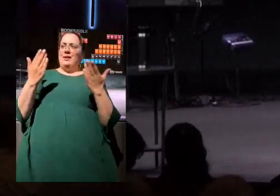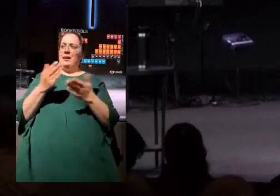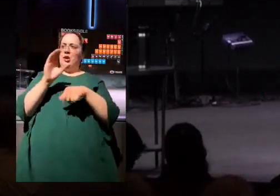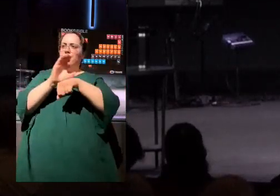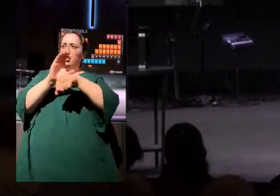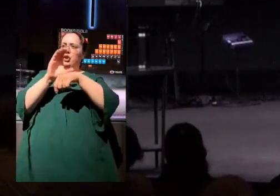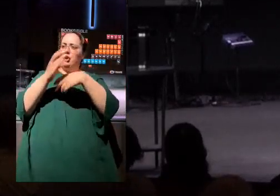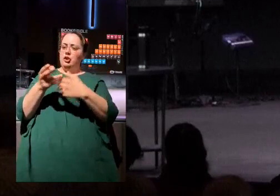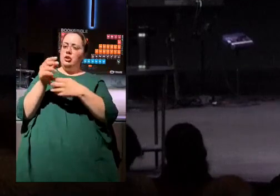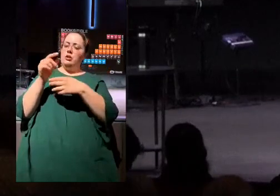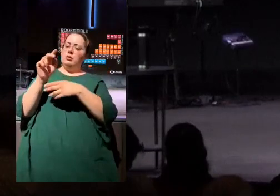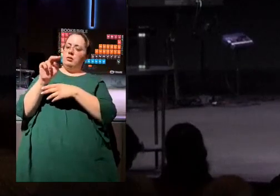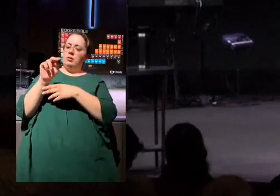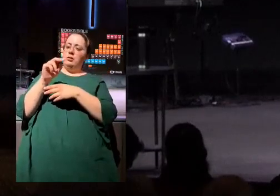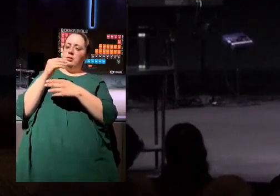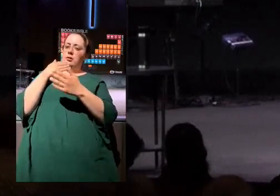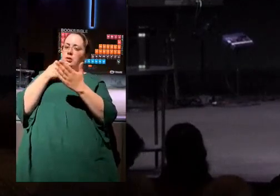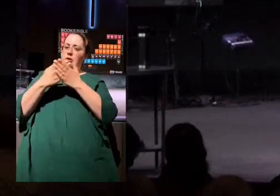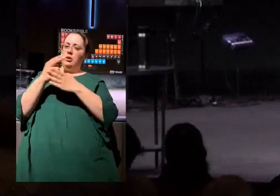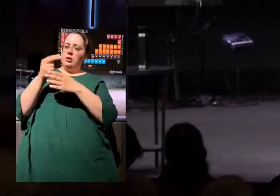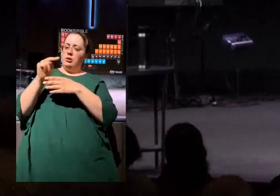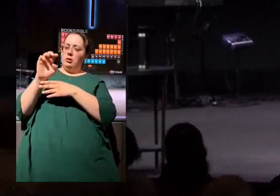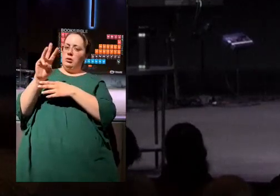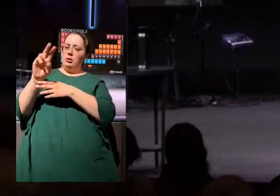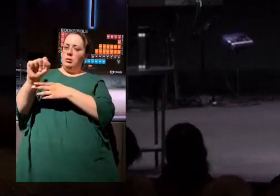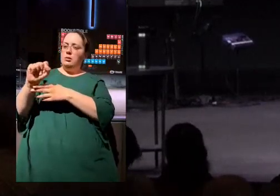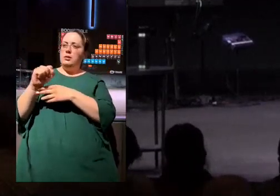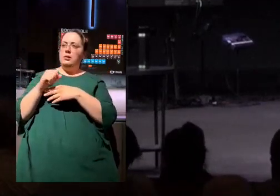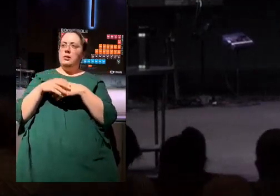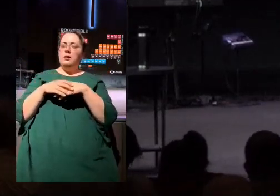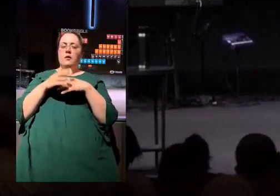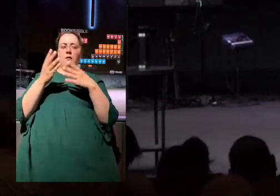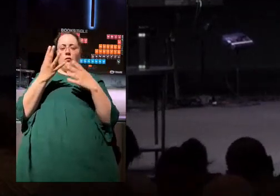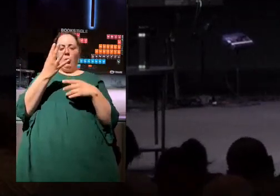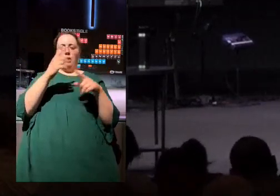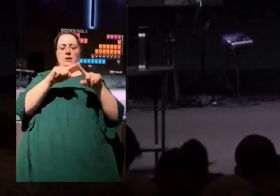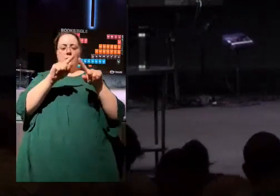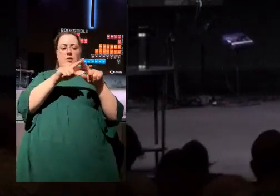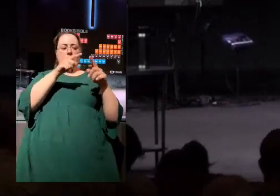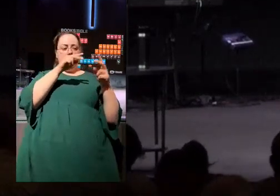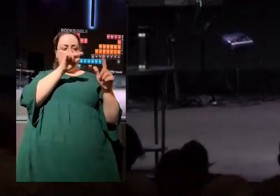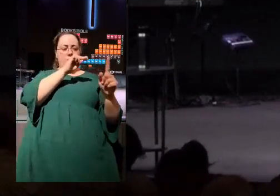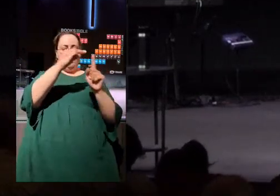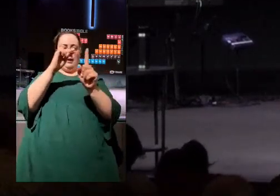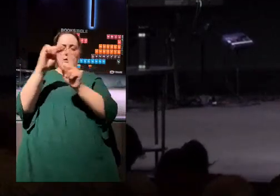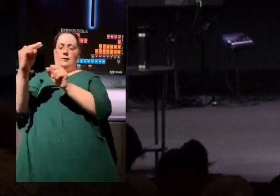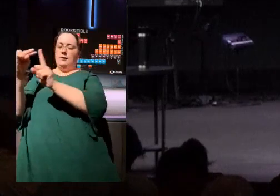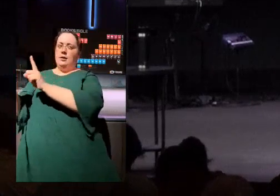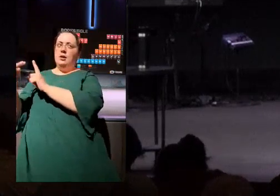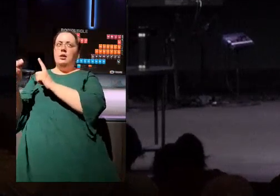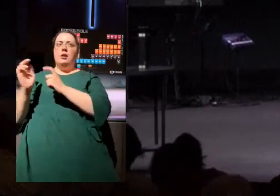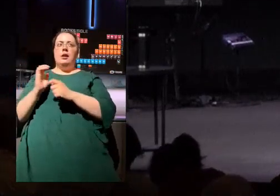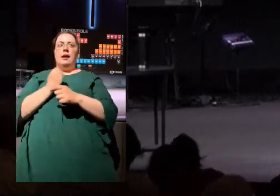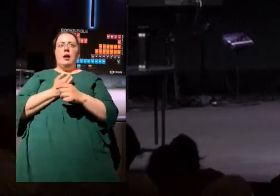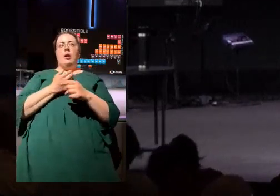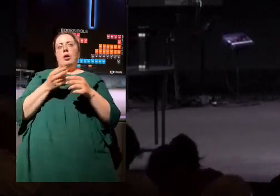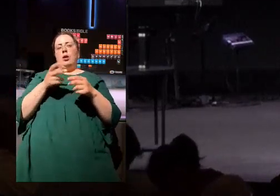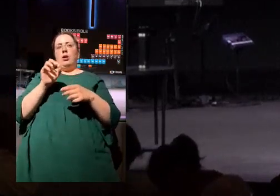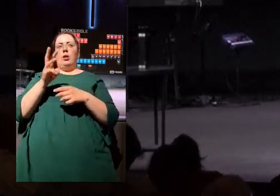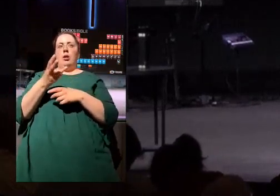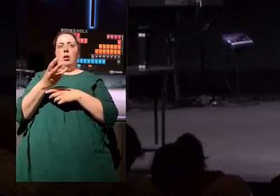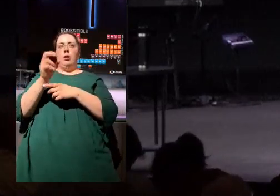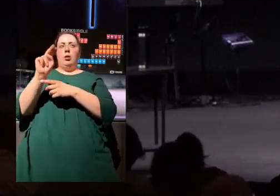Jesus. Right? That tells the story of Jesus from four different perspectives. We have our own history book, Acts.